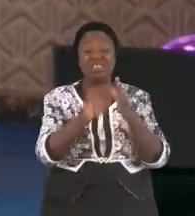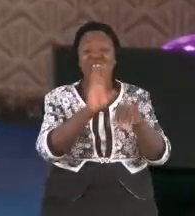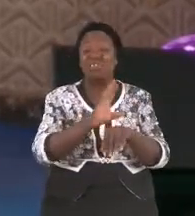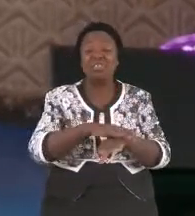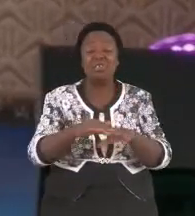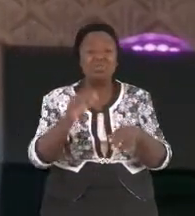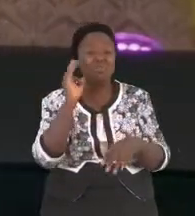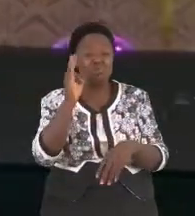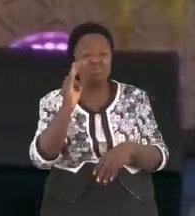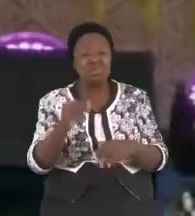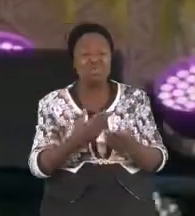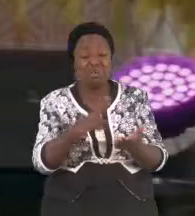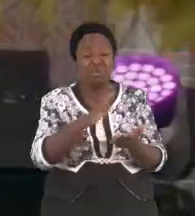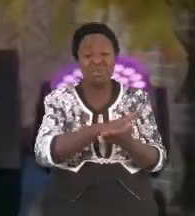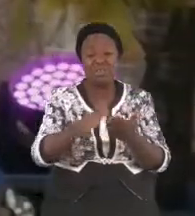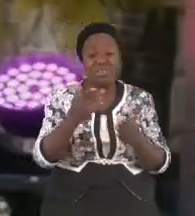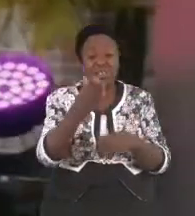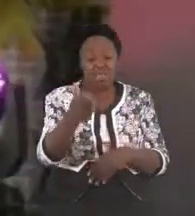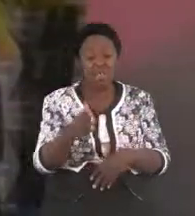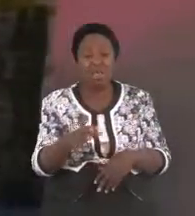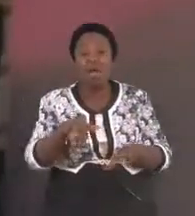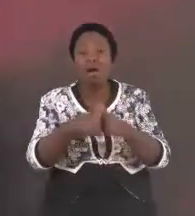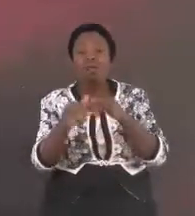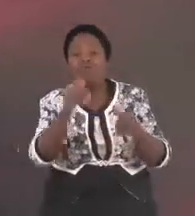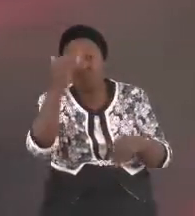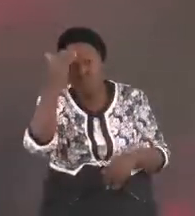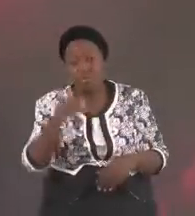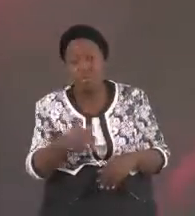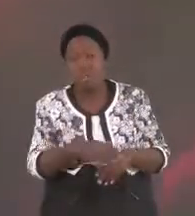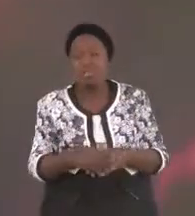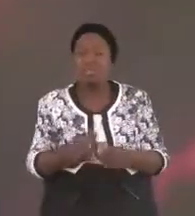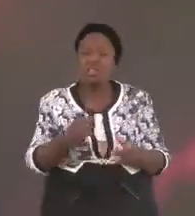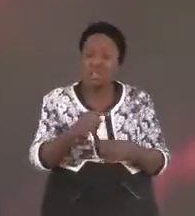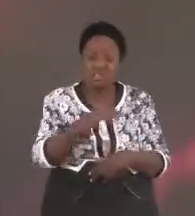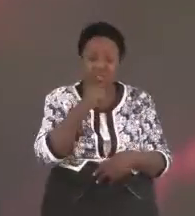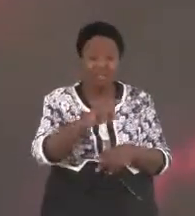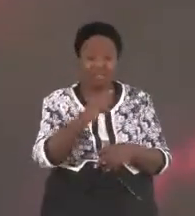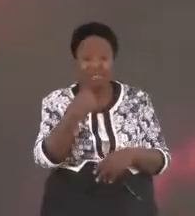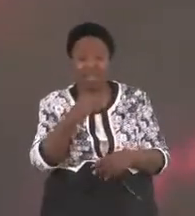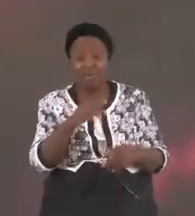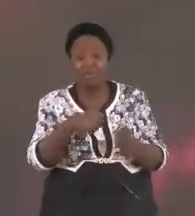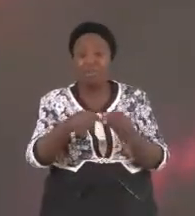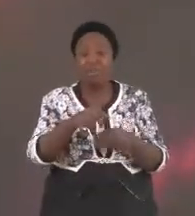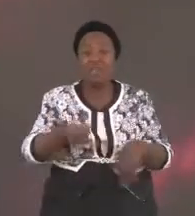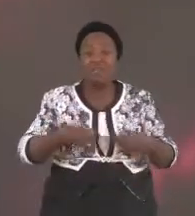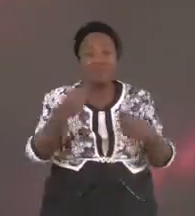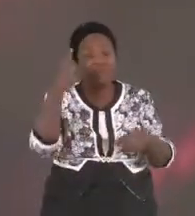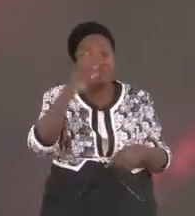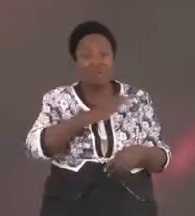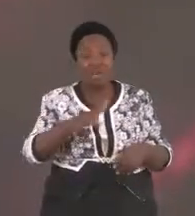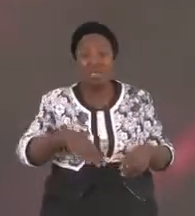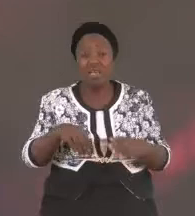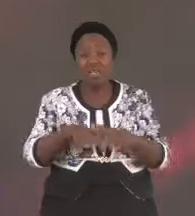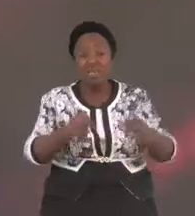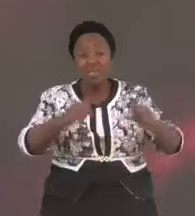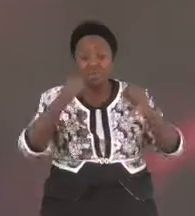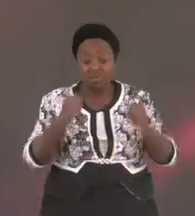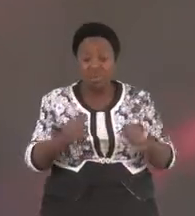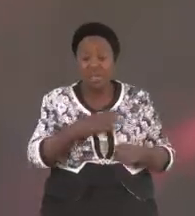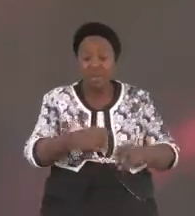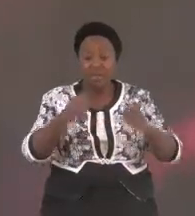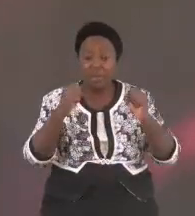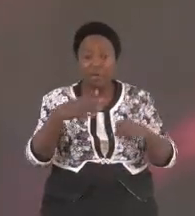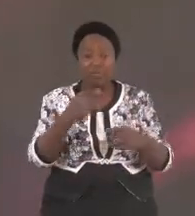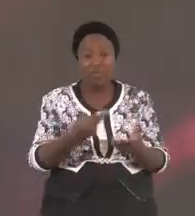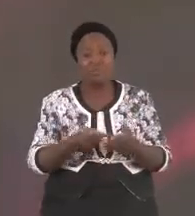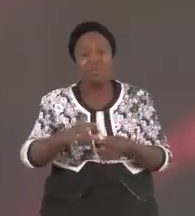not telling them about living for Christ in the strength, in the power of the Holy Ghost. How do you know? These